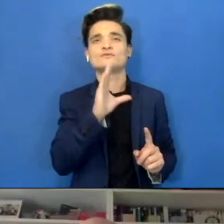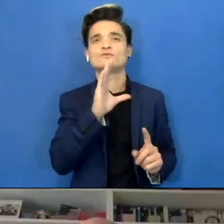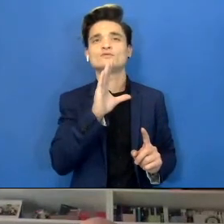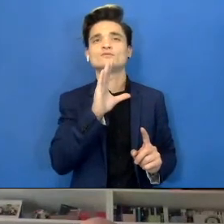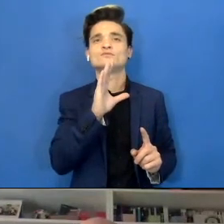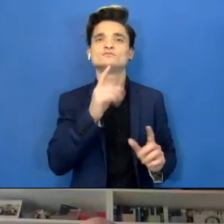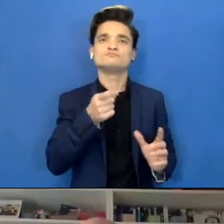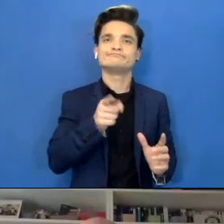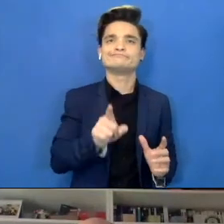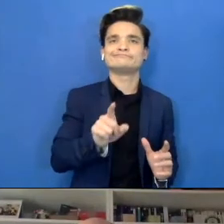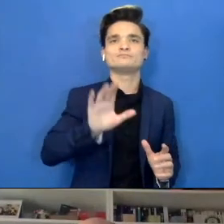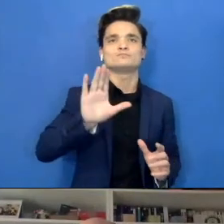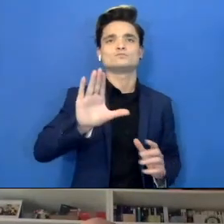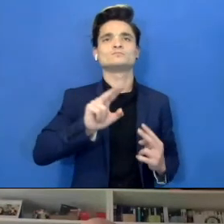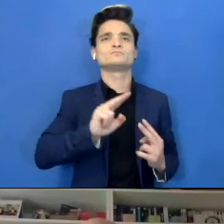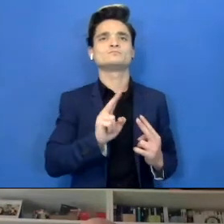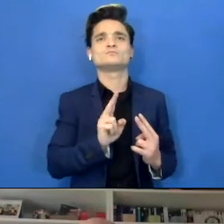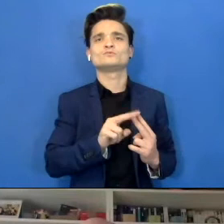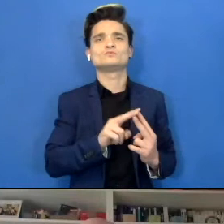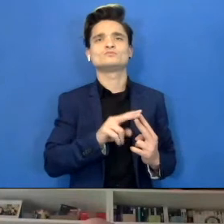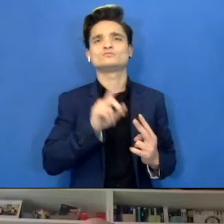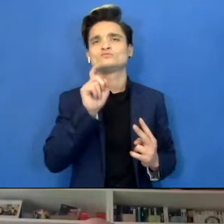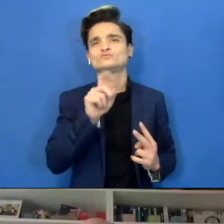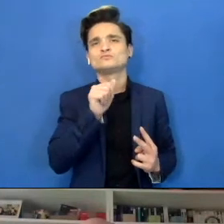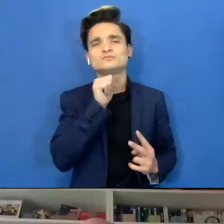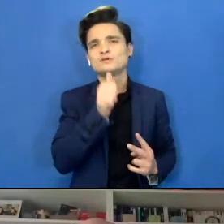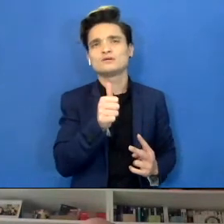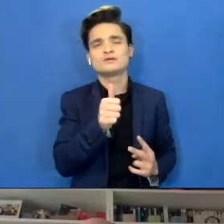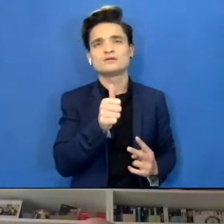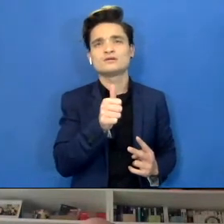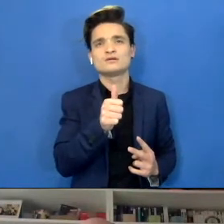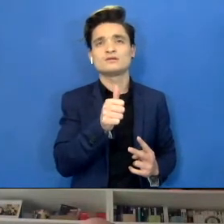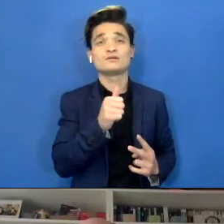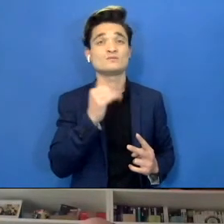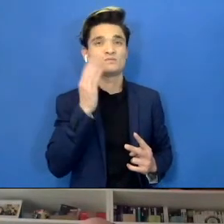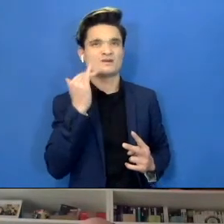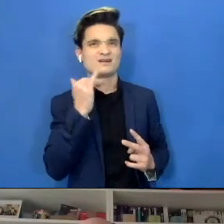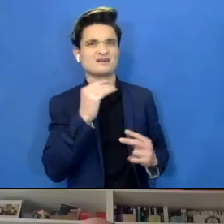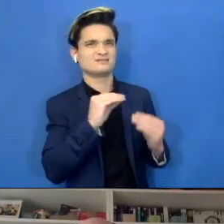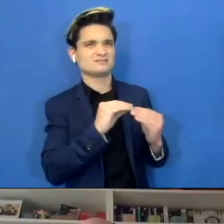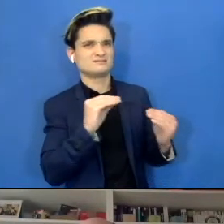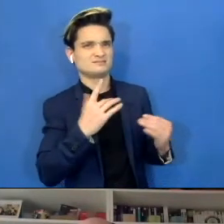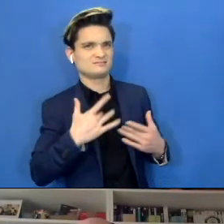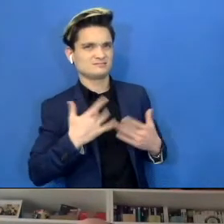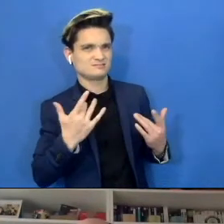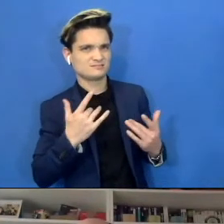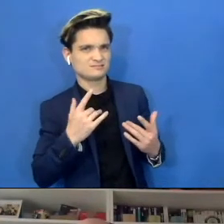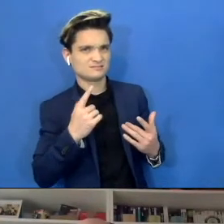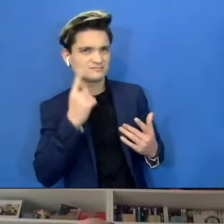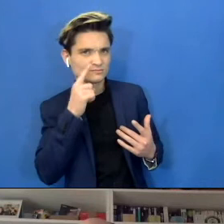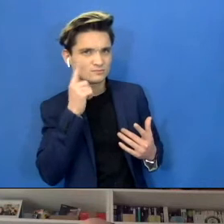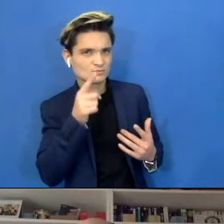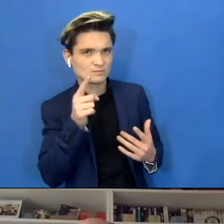So why they have to kiss the partner? Mm-hmm. It is the same thing as you would never